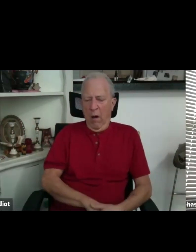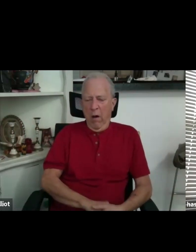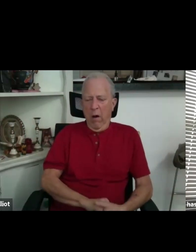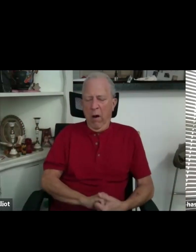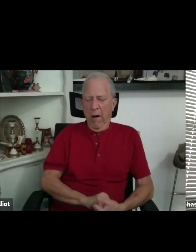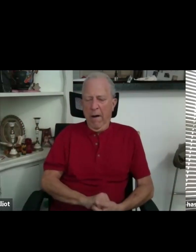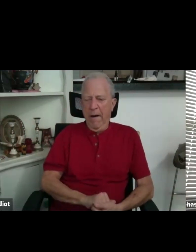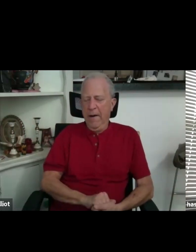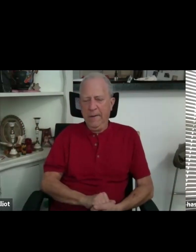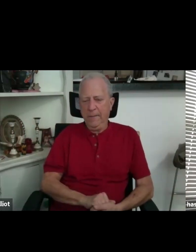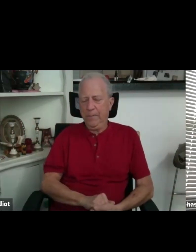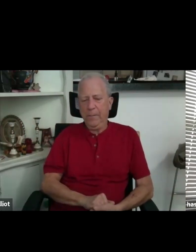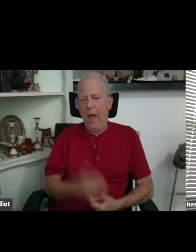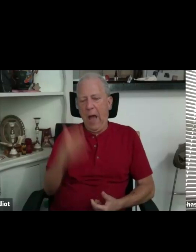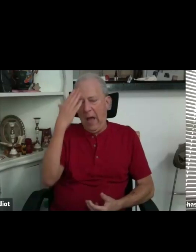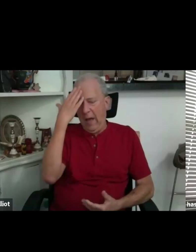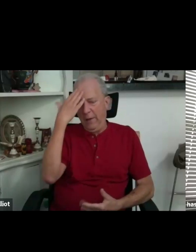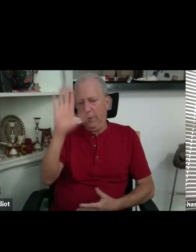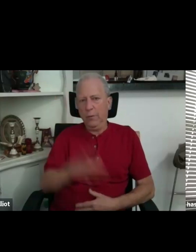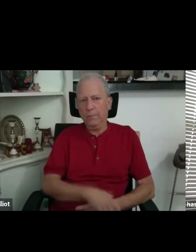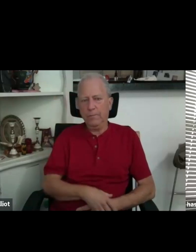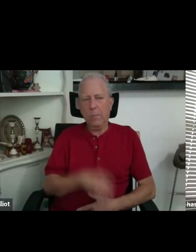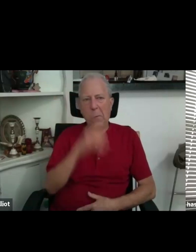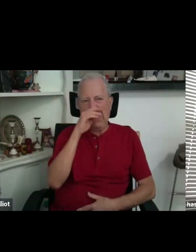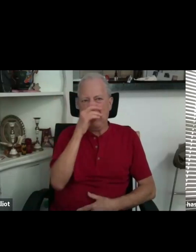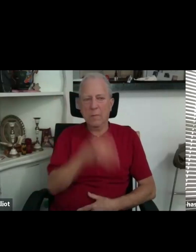I don't know off the top of my head.